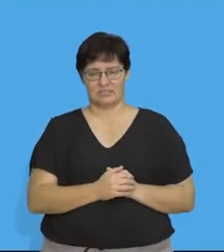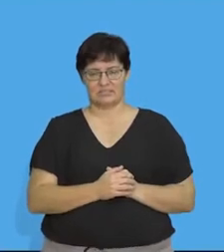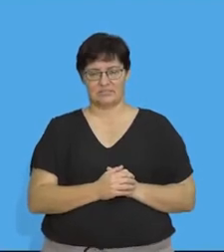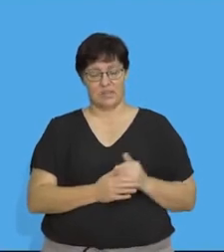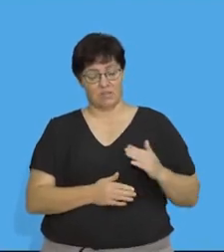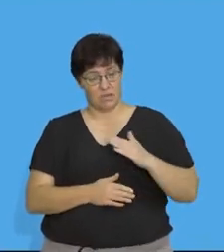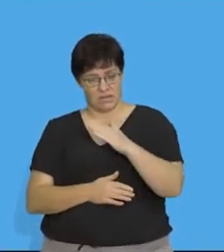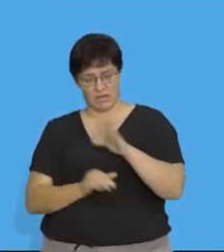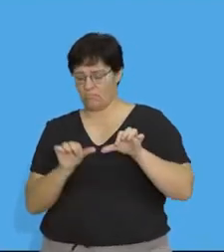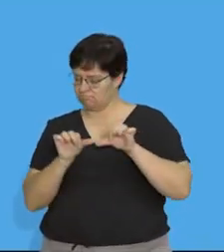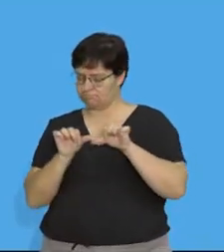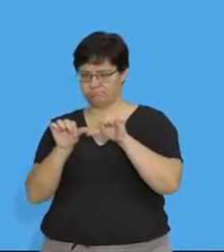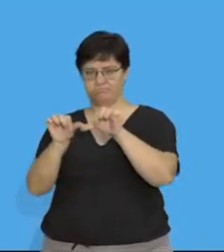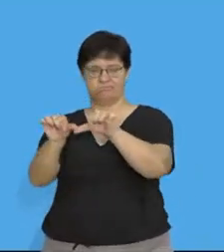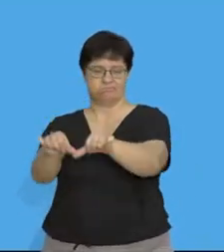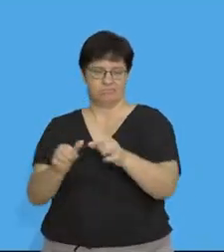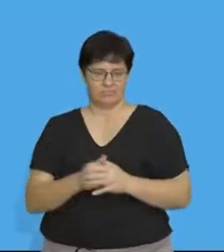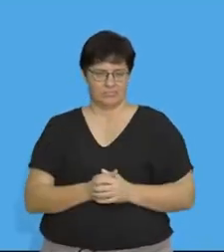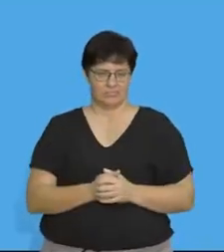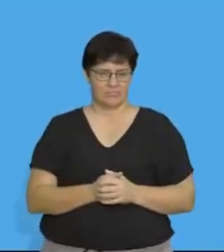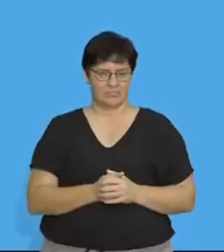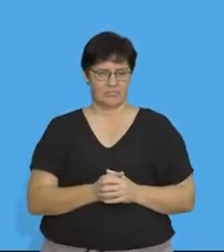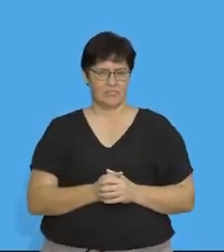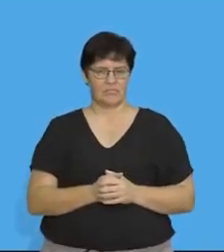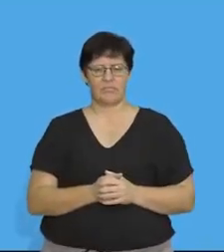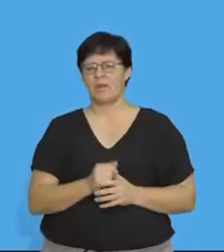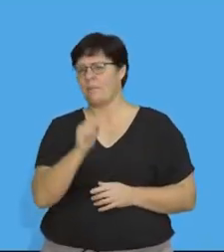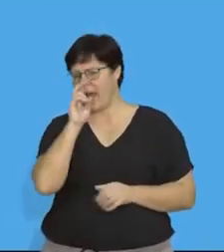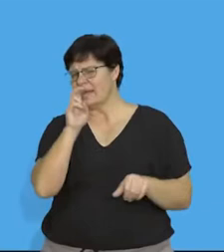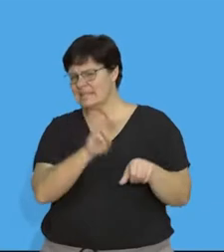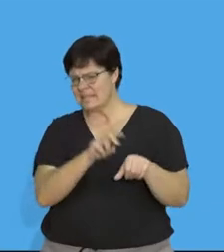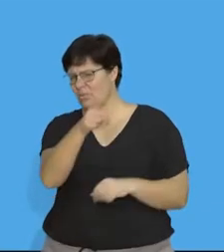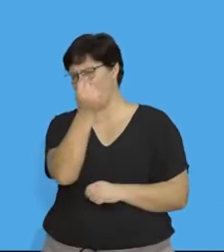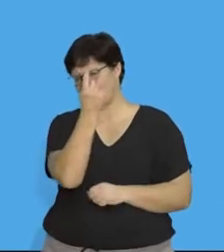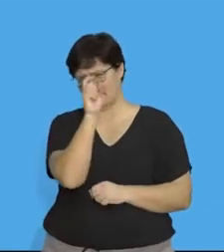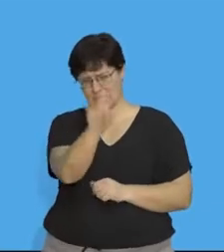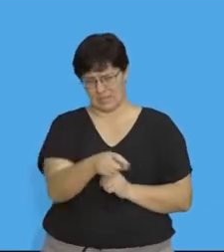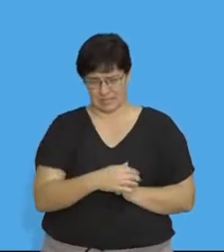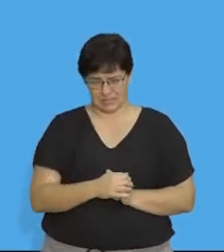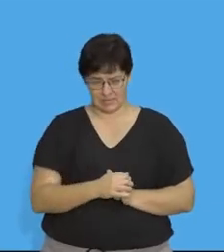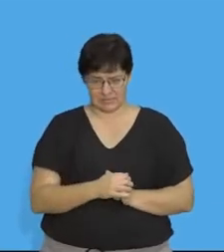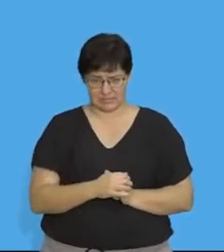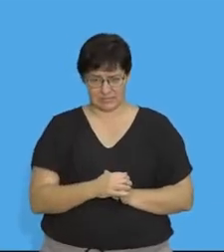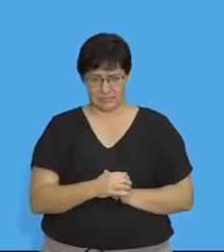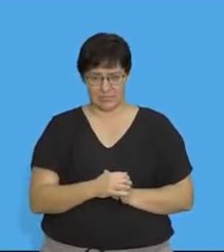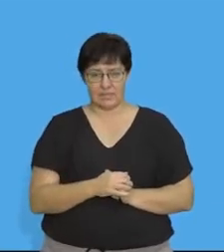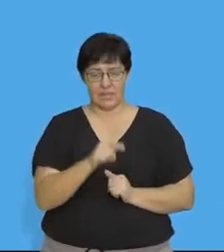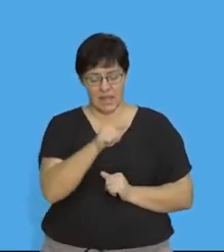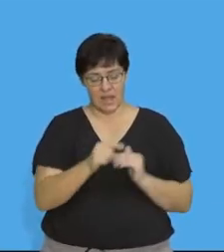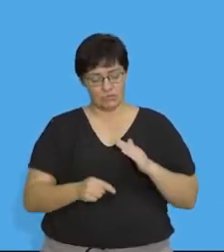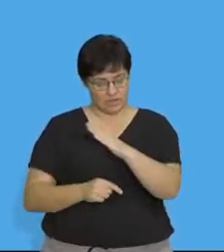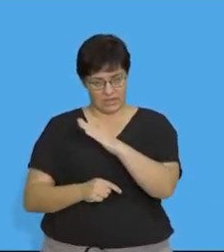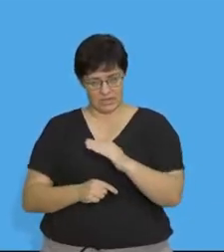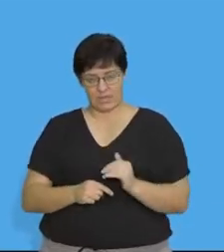is constant. But there's another thing that I need you to understand. The gradient, which we represent by m, it's a